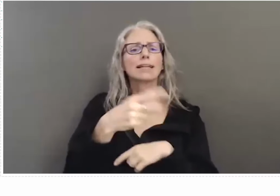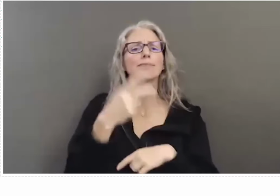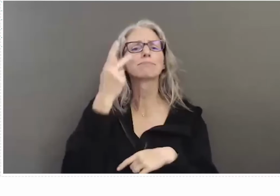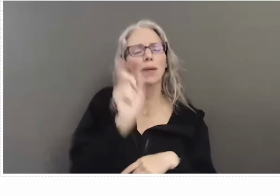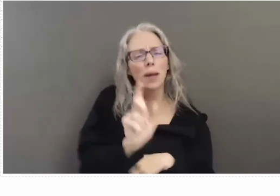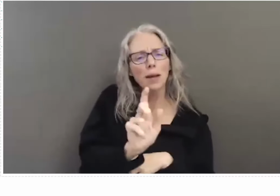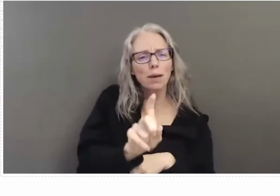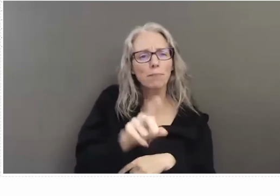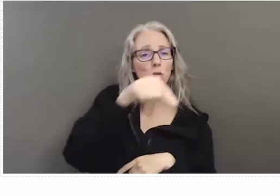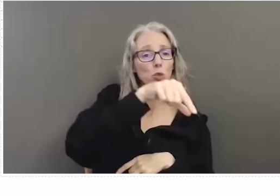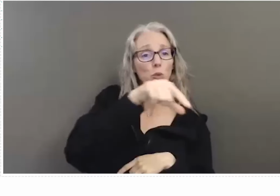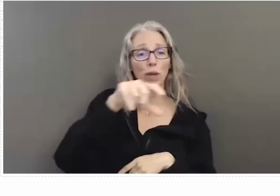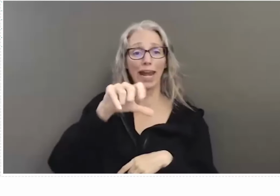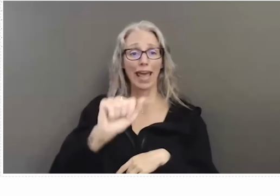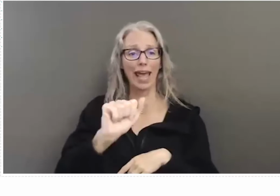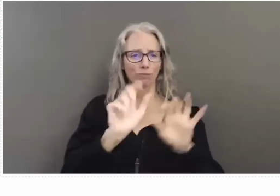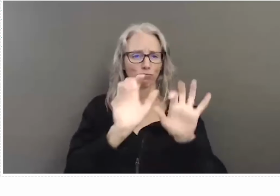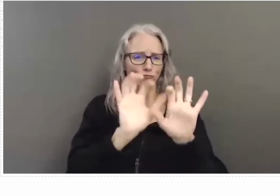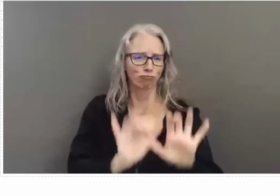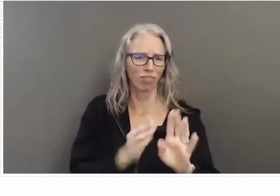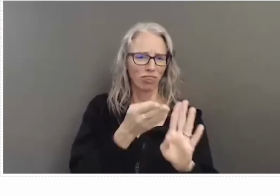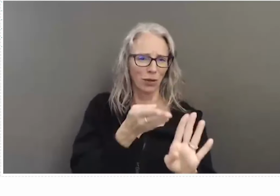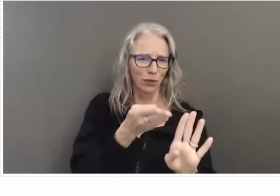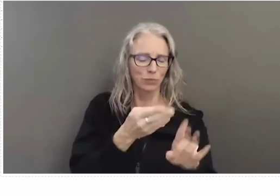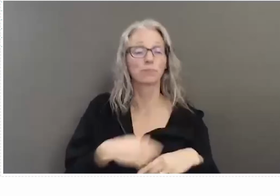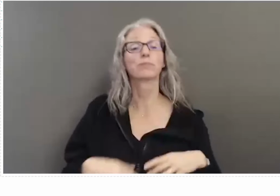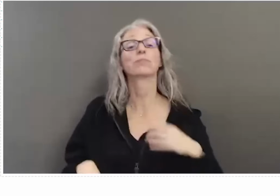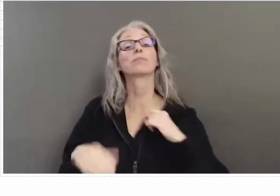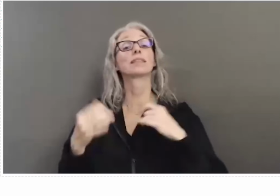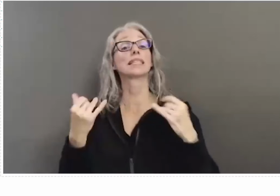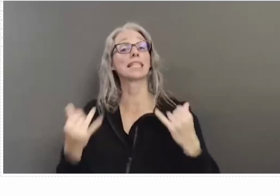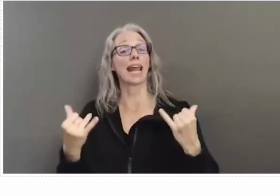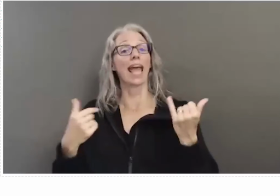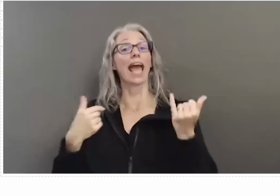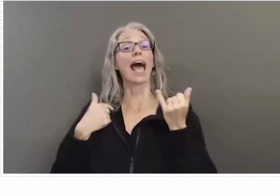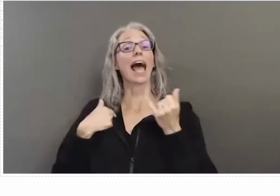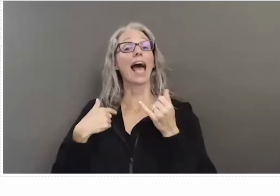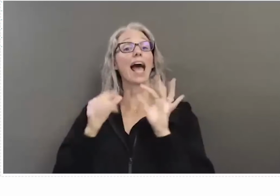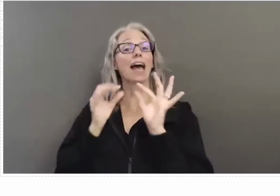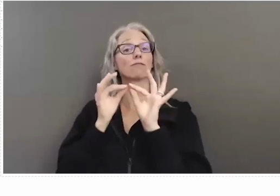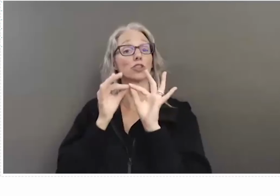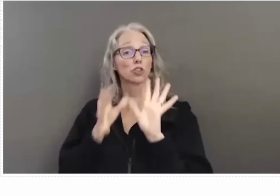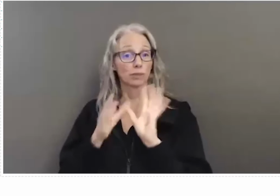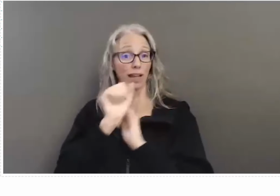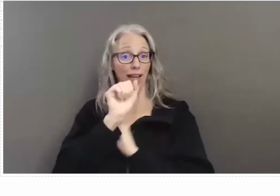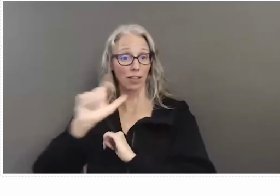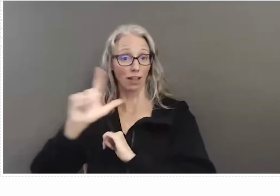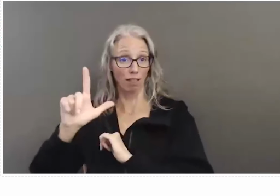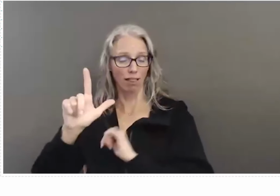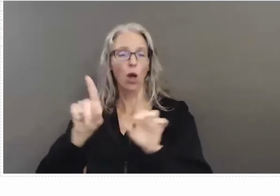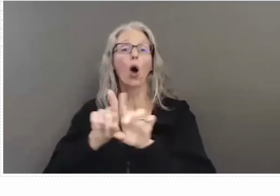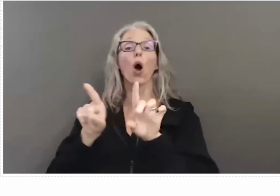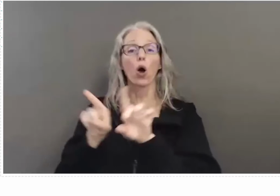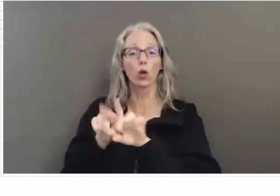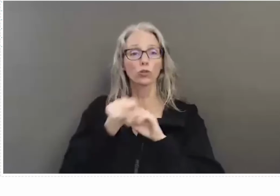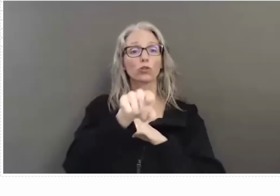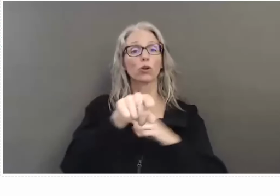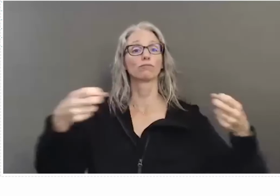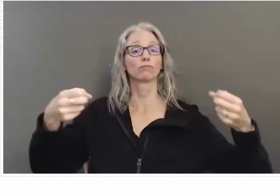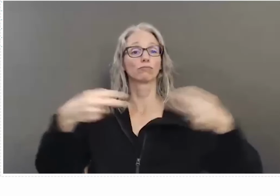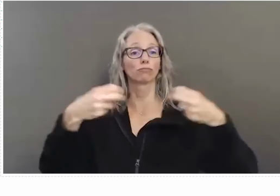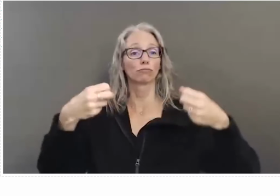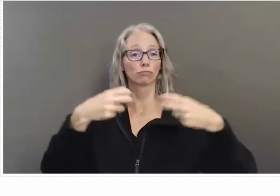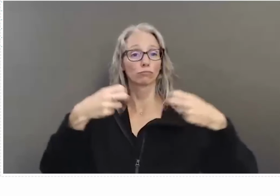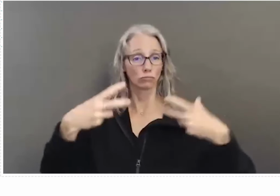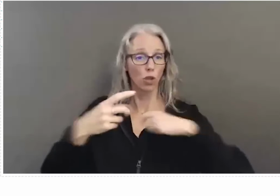relevant. In addition to ASL interpretation, auto-generated English and French captions can also be turned on for